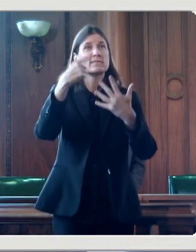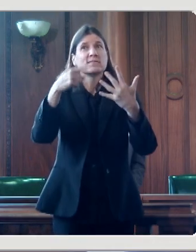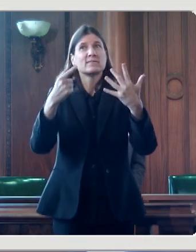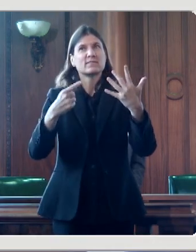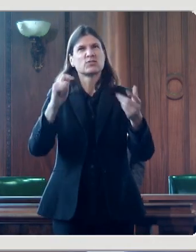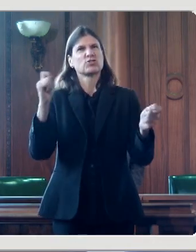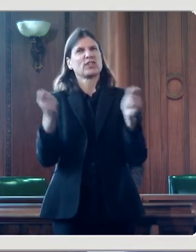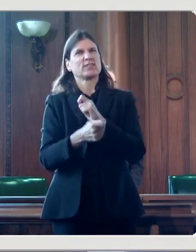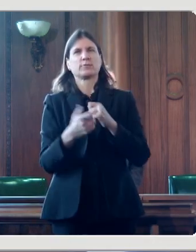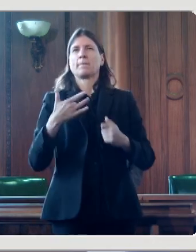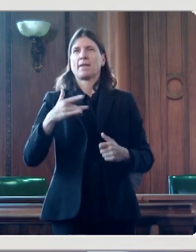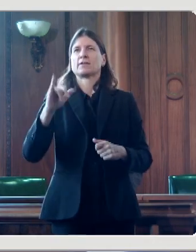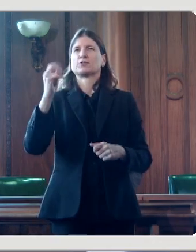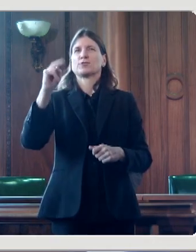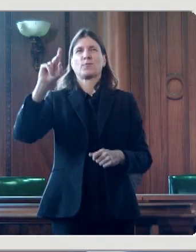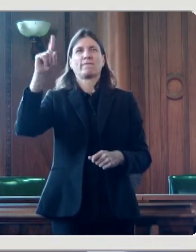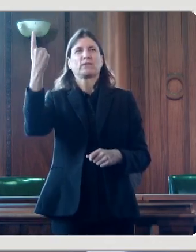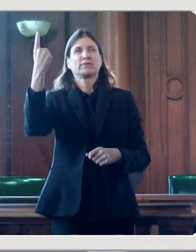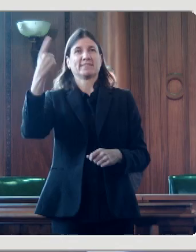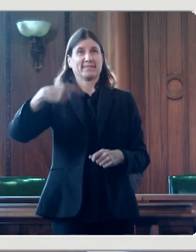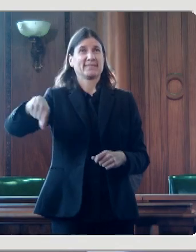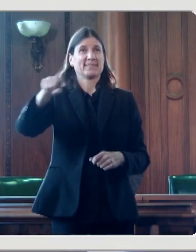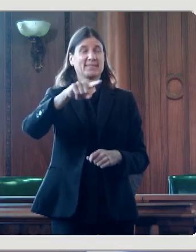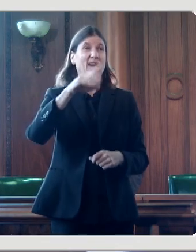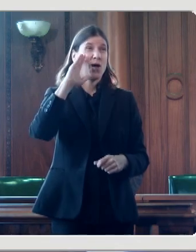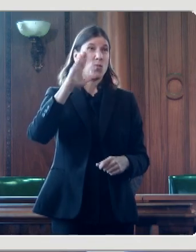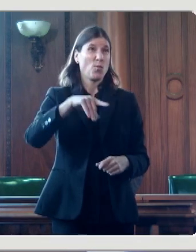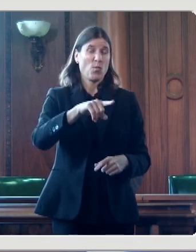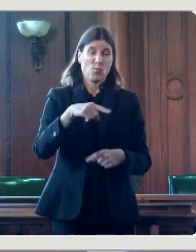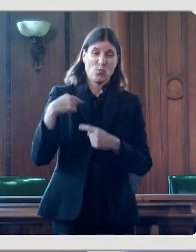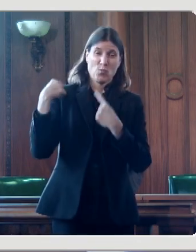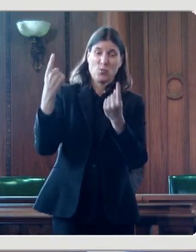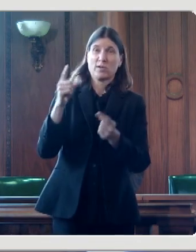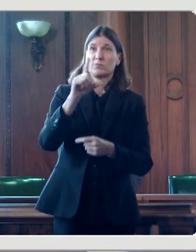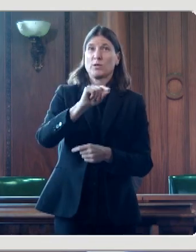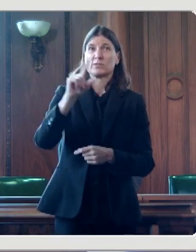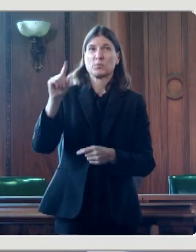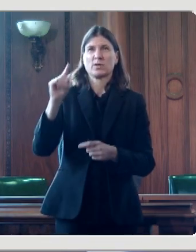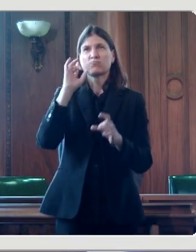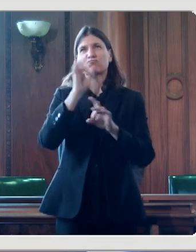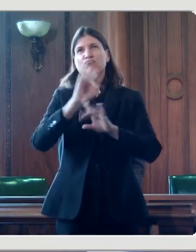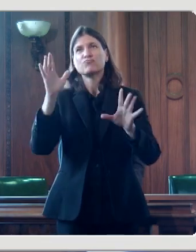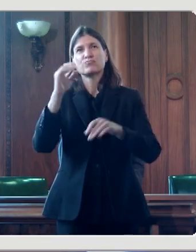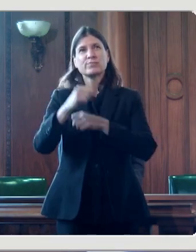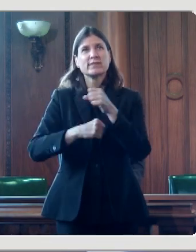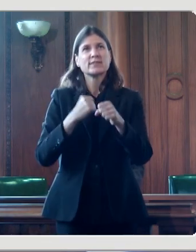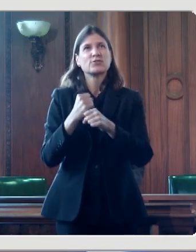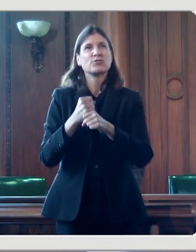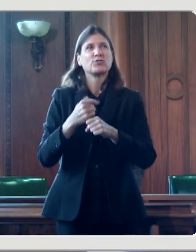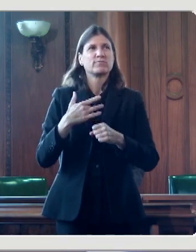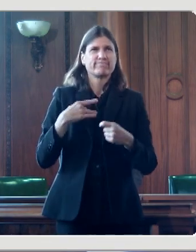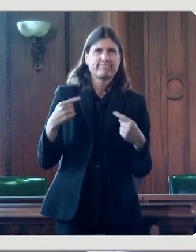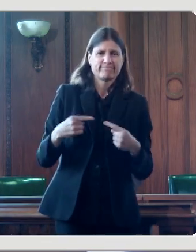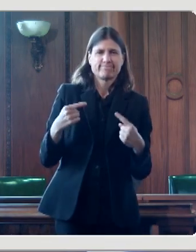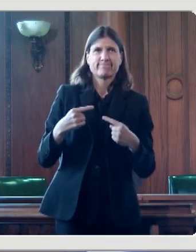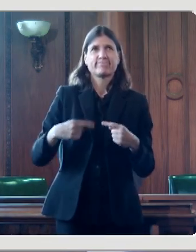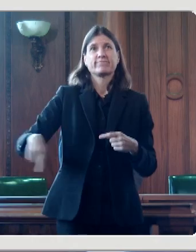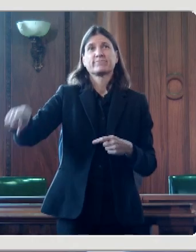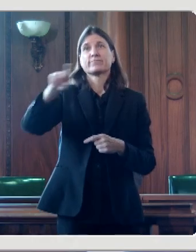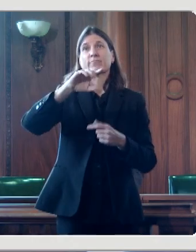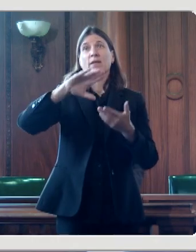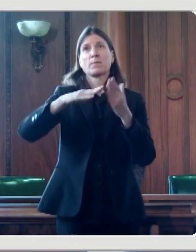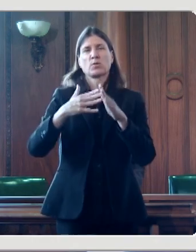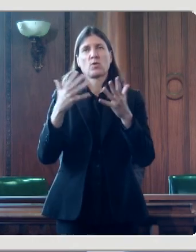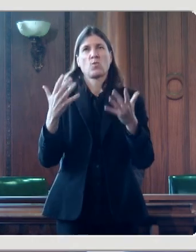strife, and I know that many of us would like to put this in the rearview mirror, but it's going to be a year that many people will find it hard